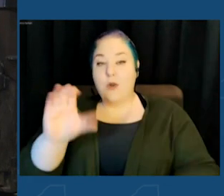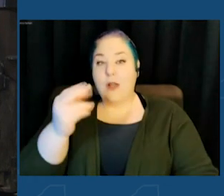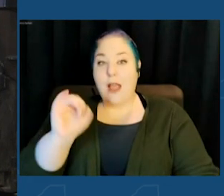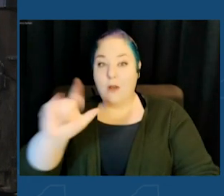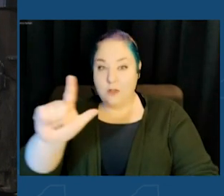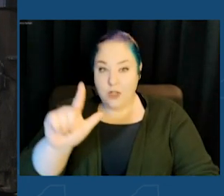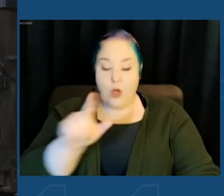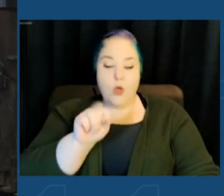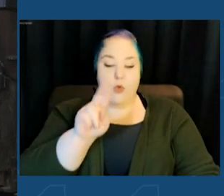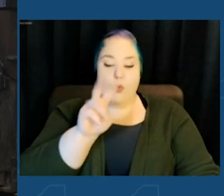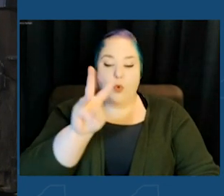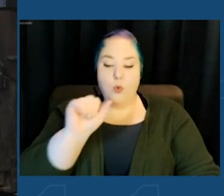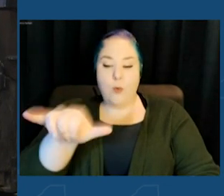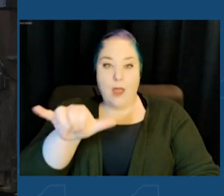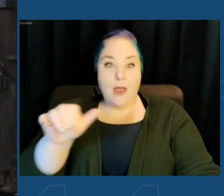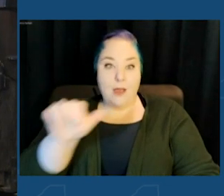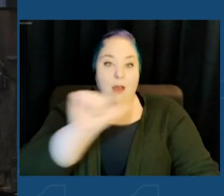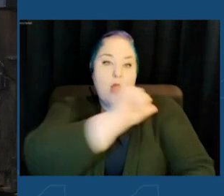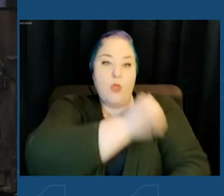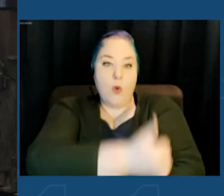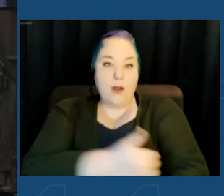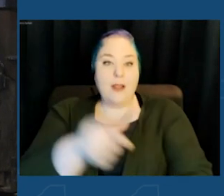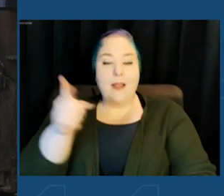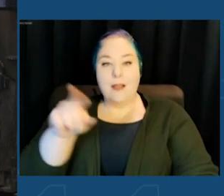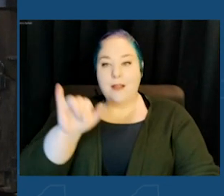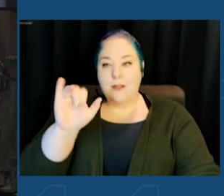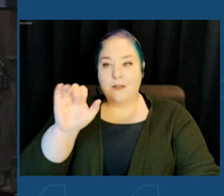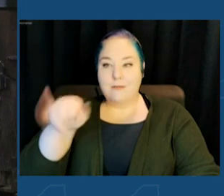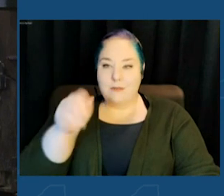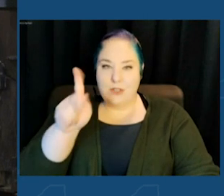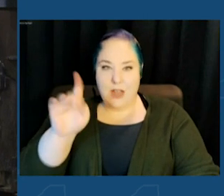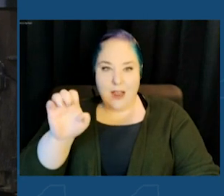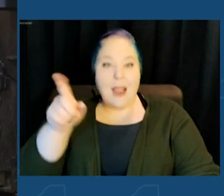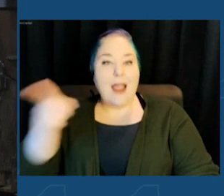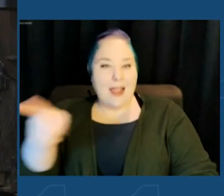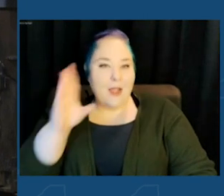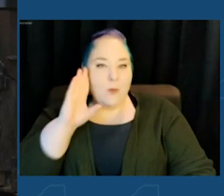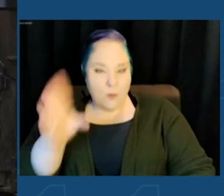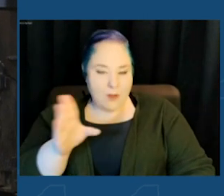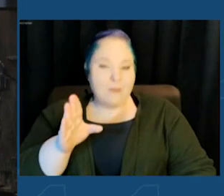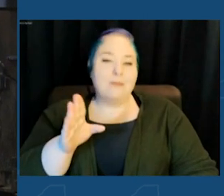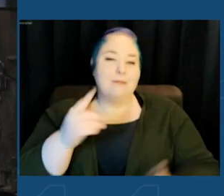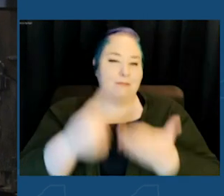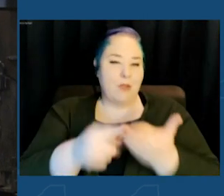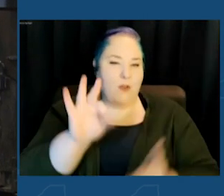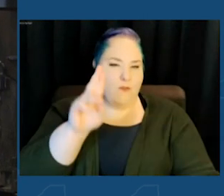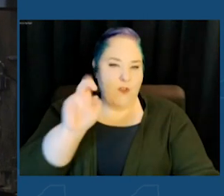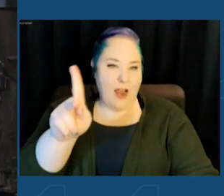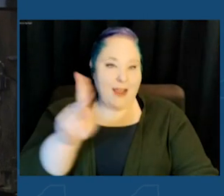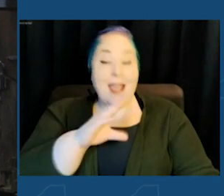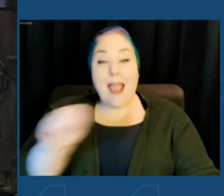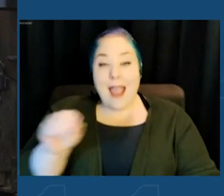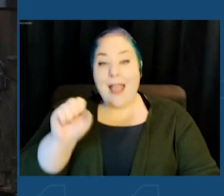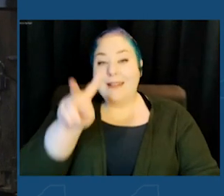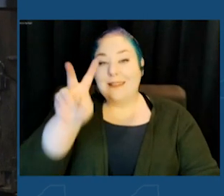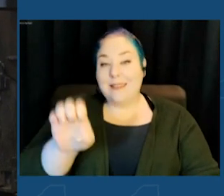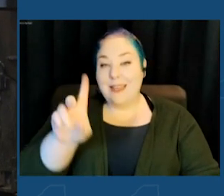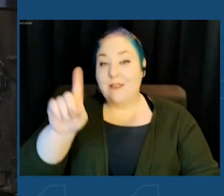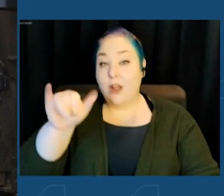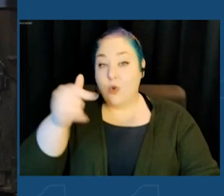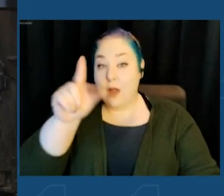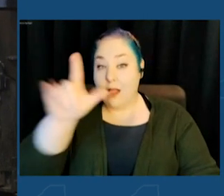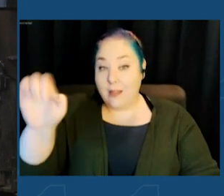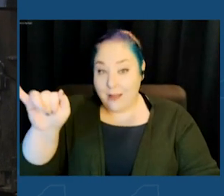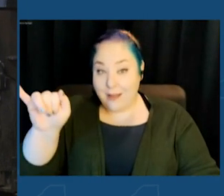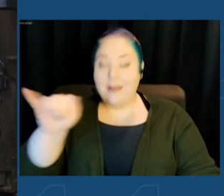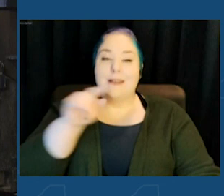also monitoring what's going on there as well have some updates and uh superintendent Steve nagreli is In the Heat of battle in Western New York